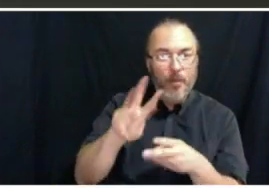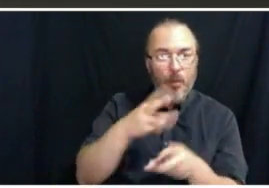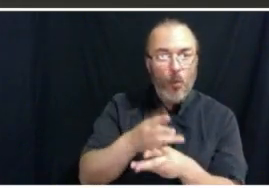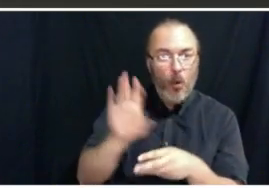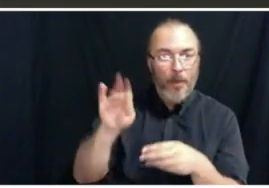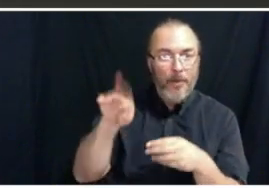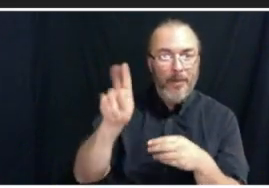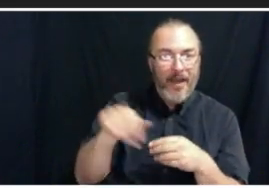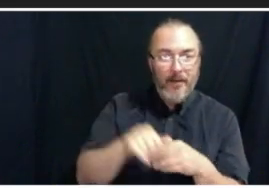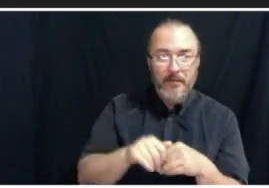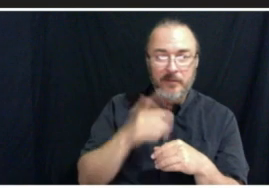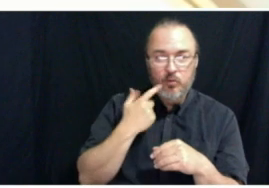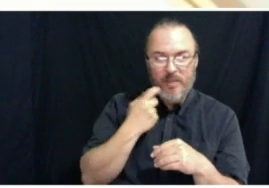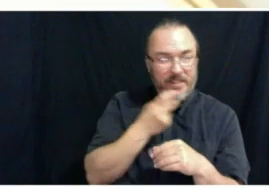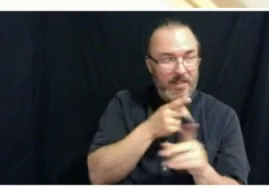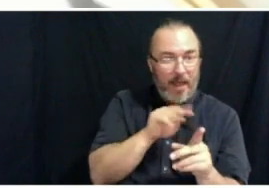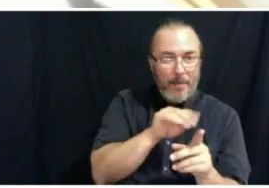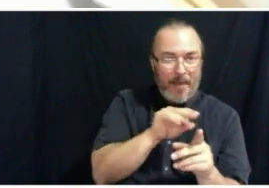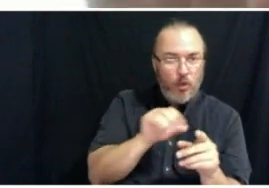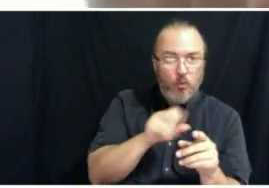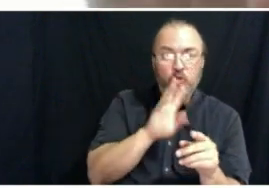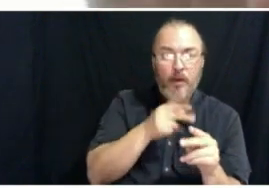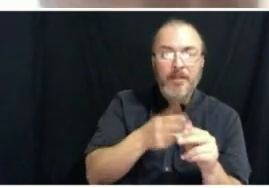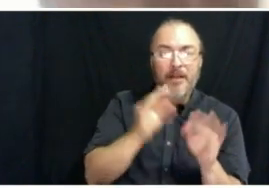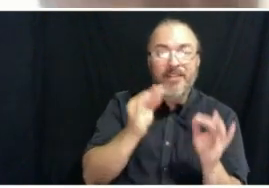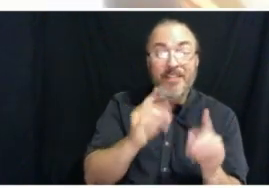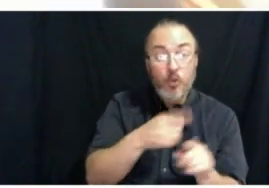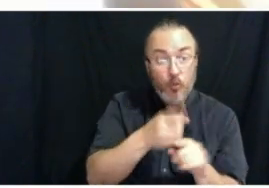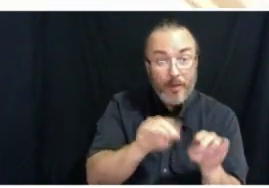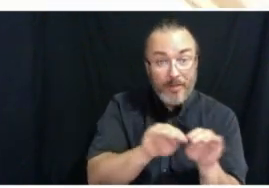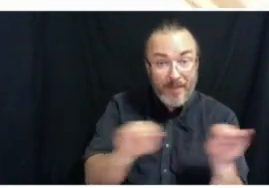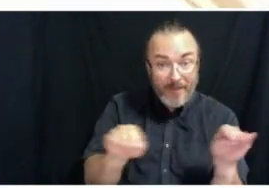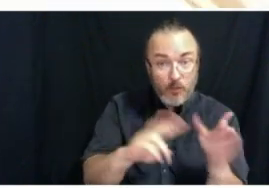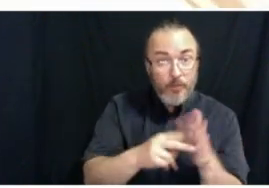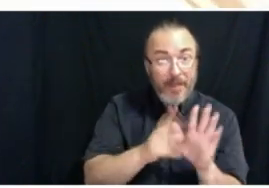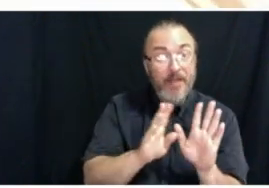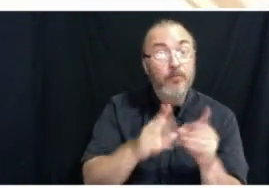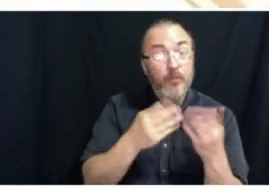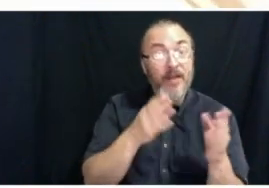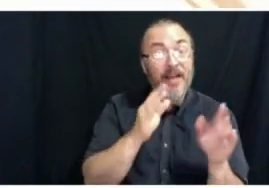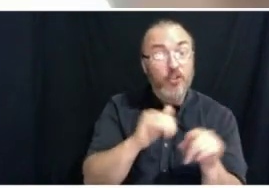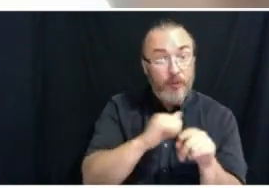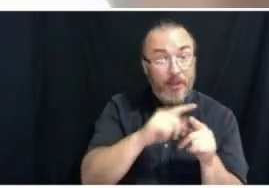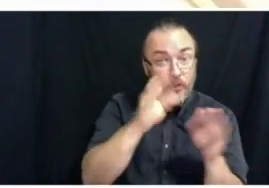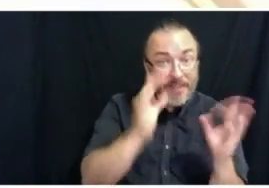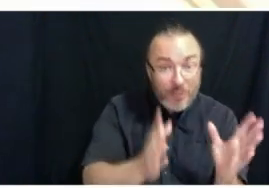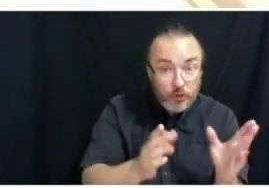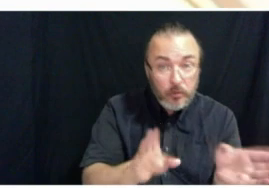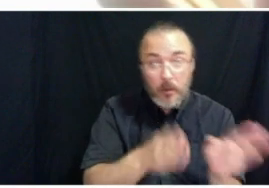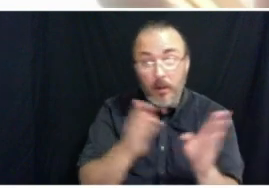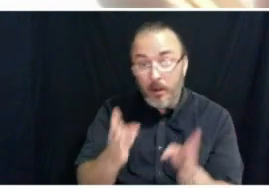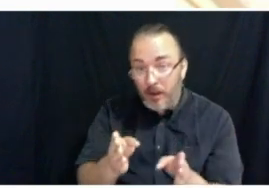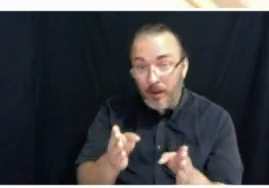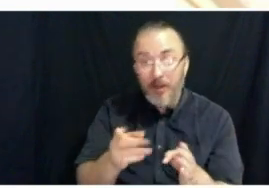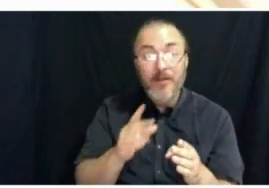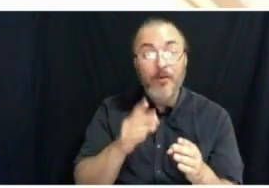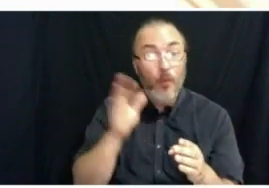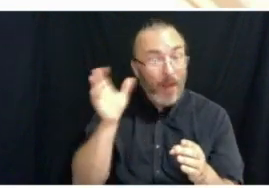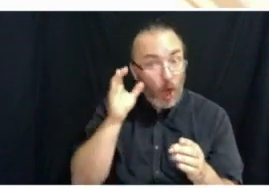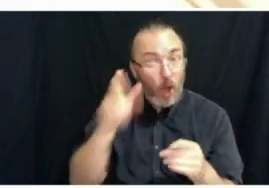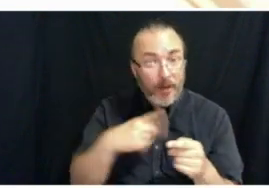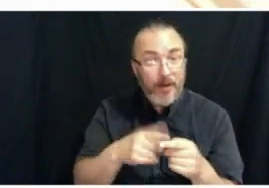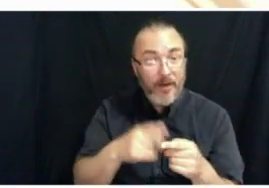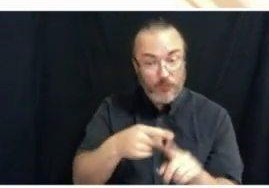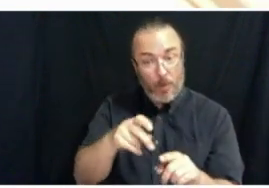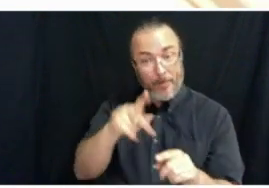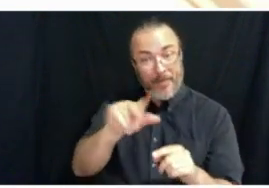Manos about the teaching at the right level and how a big part of that was training teachers. We heard from you and Platt about training teachers. A lot of teachers